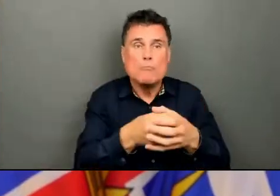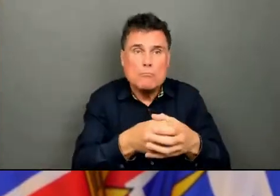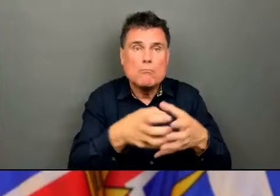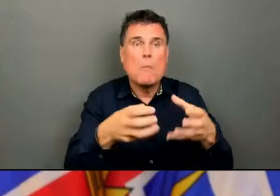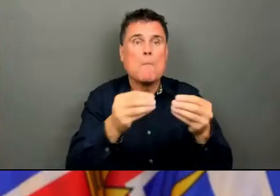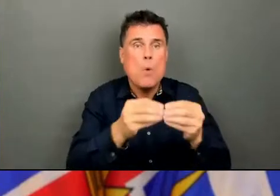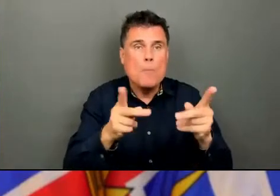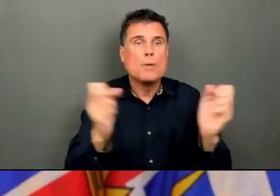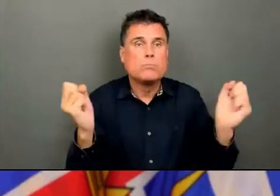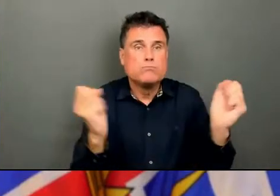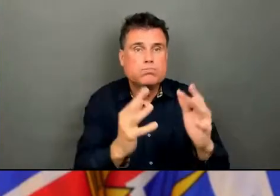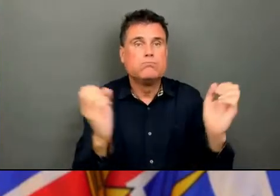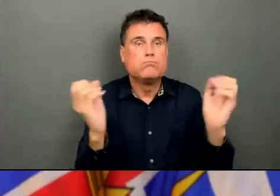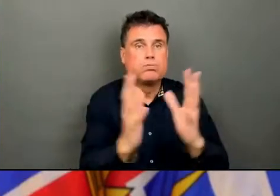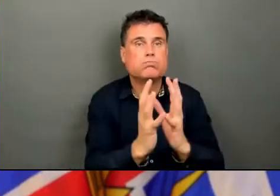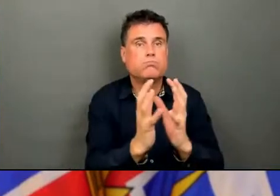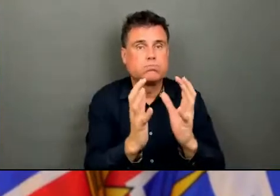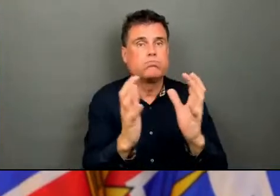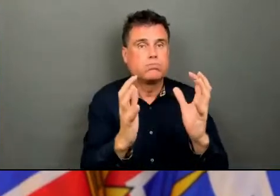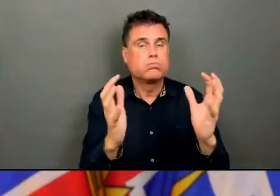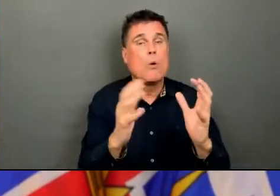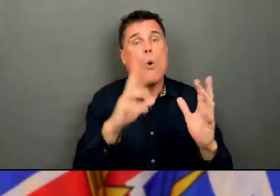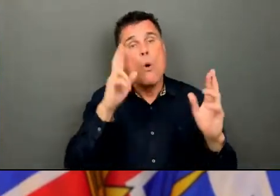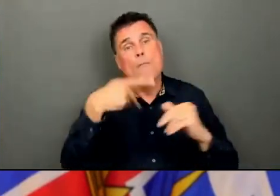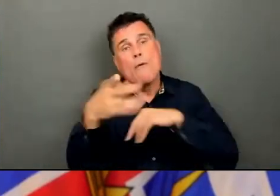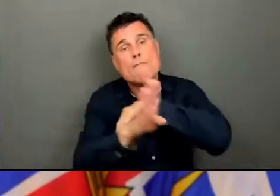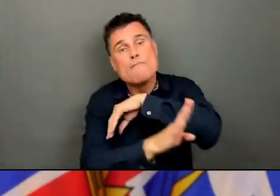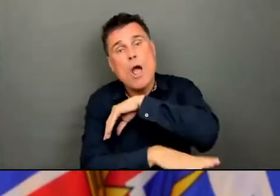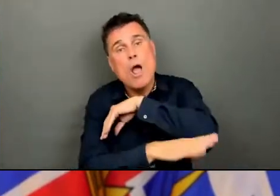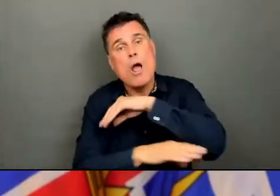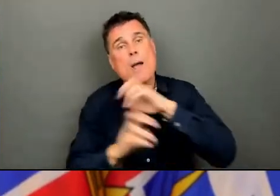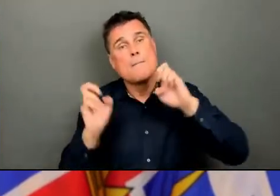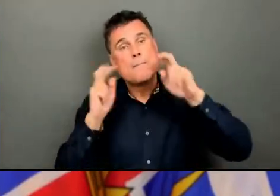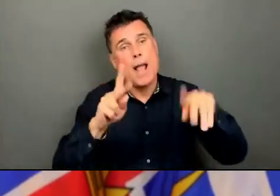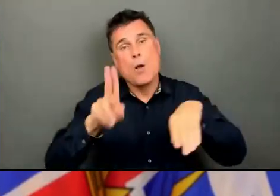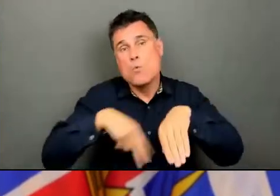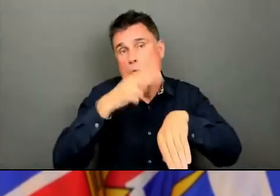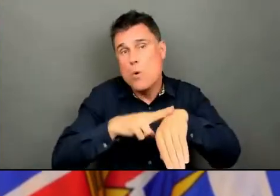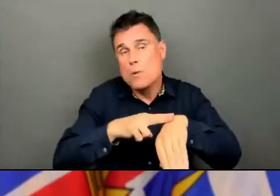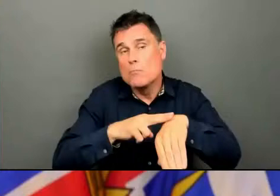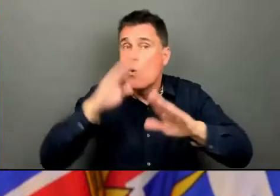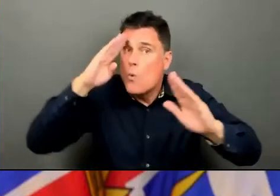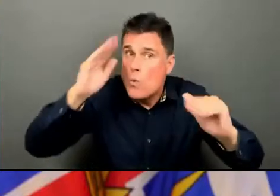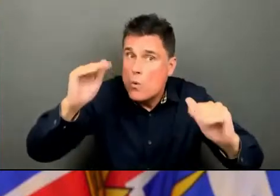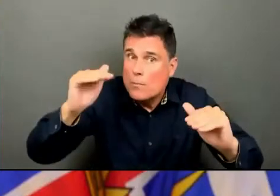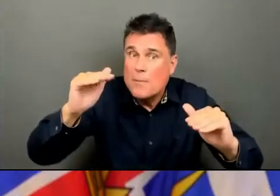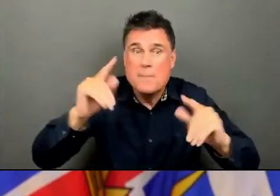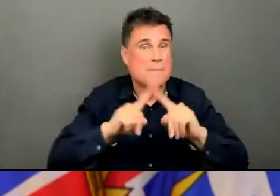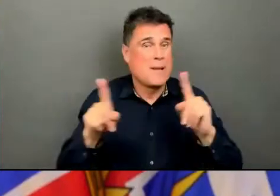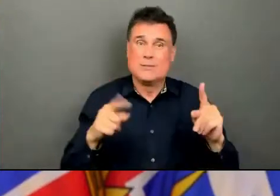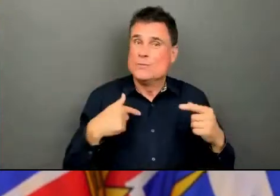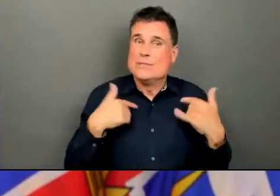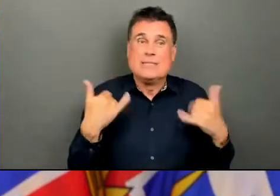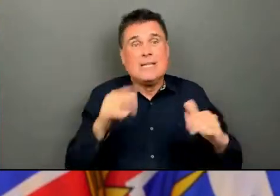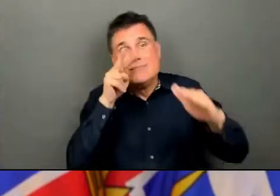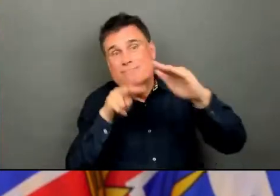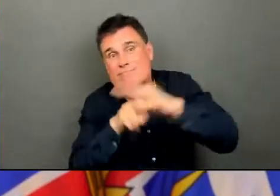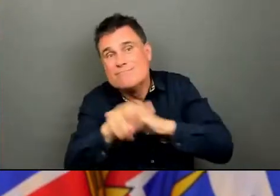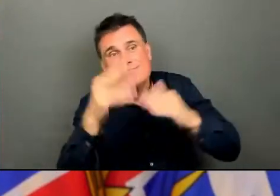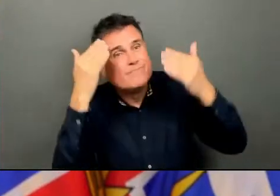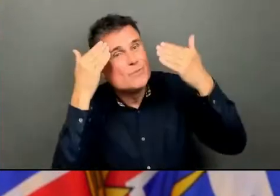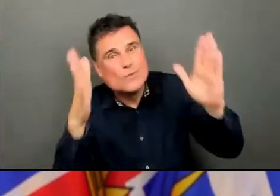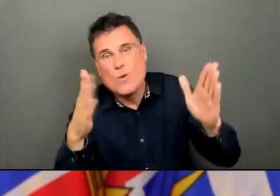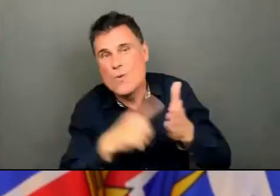normalcy into the fall. The caveat, of course, being that we don't yet know what's going to happen in next respiratory